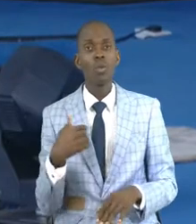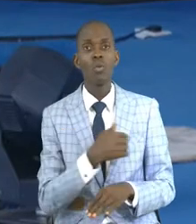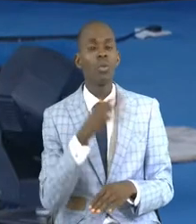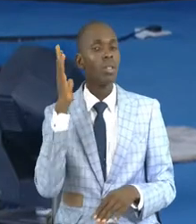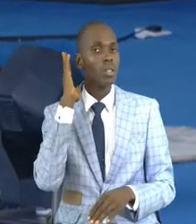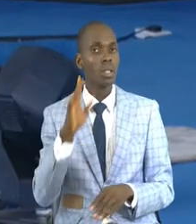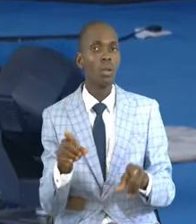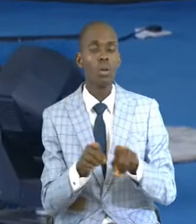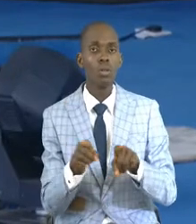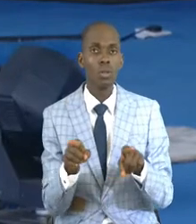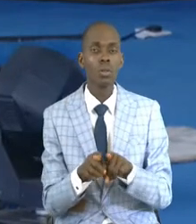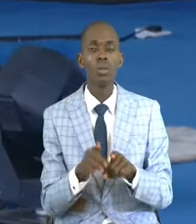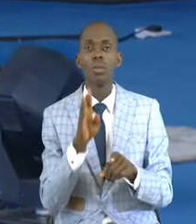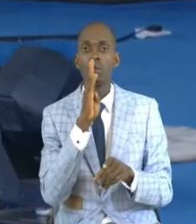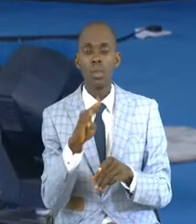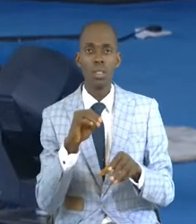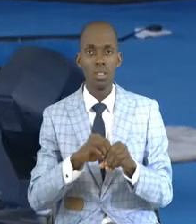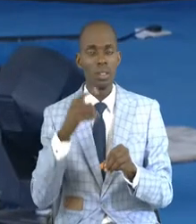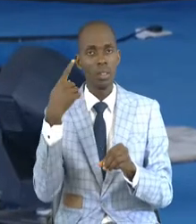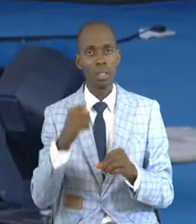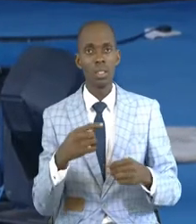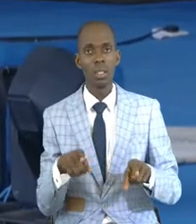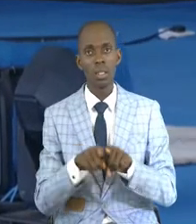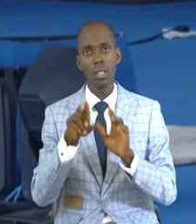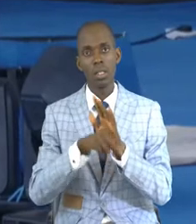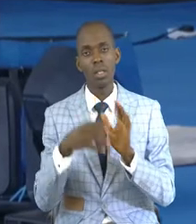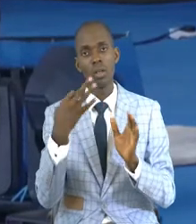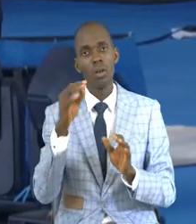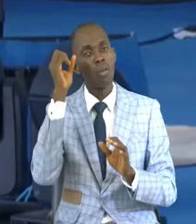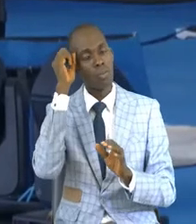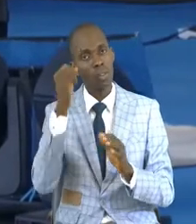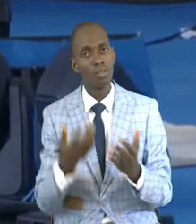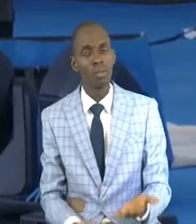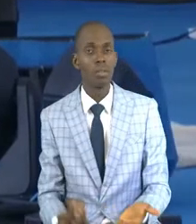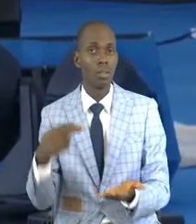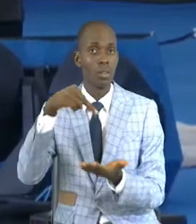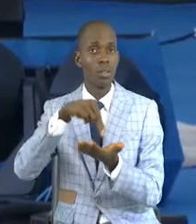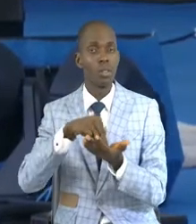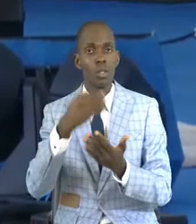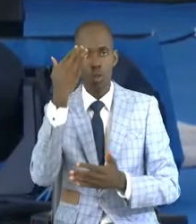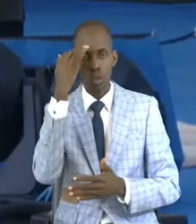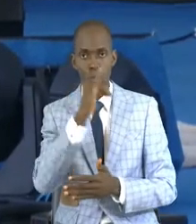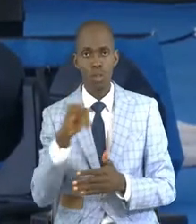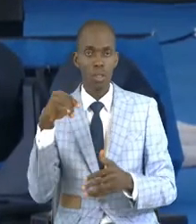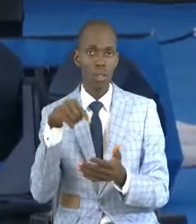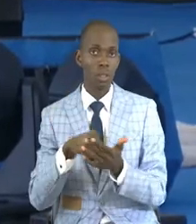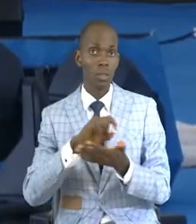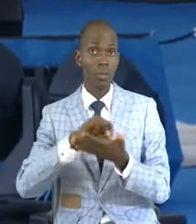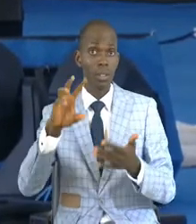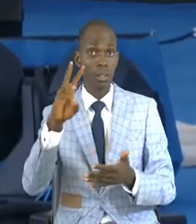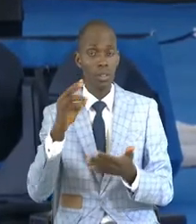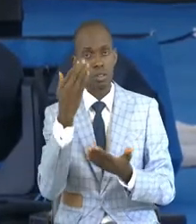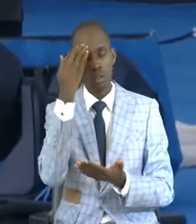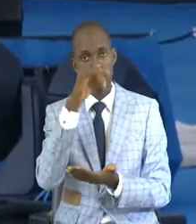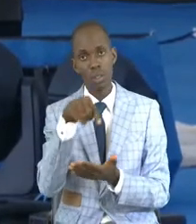of his resurrection. Verse 6, knowing this, that our old man